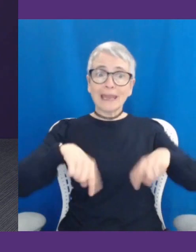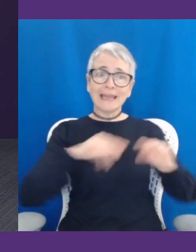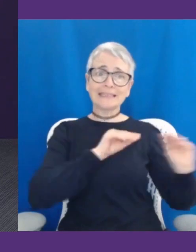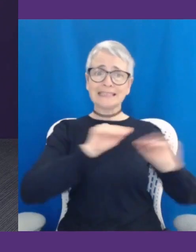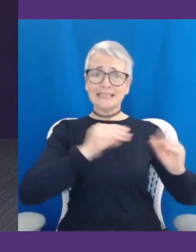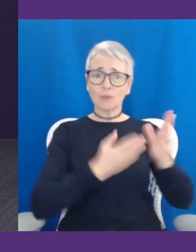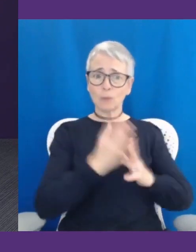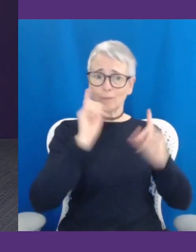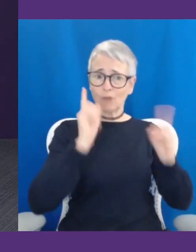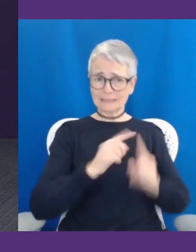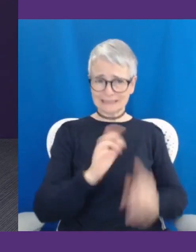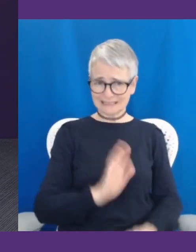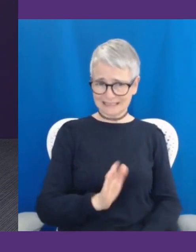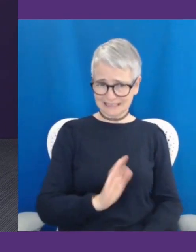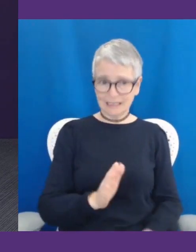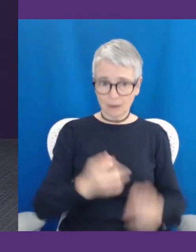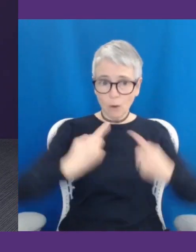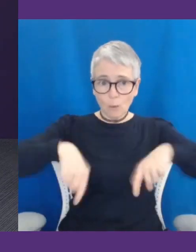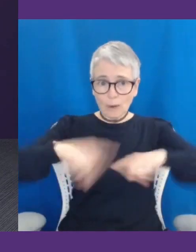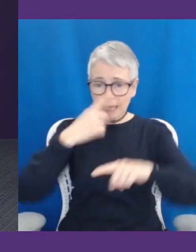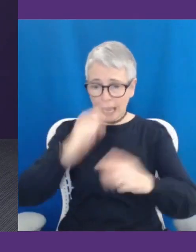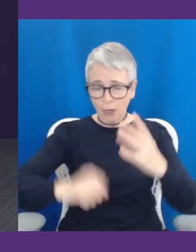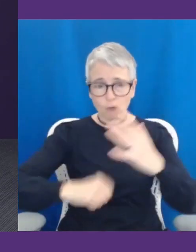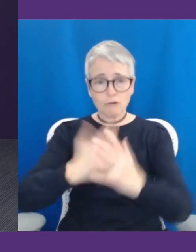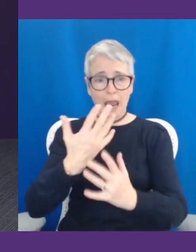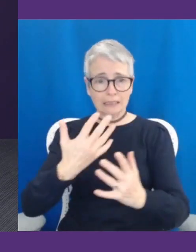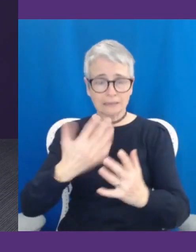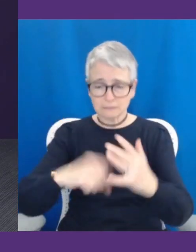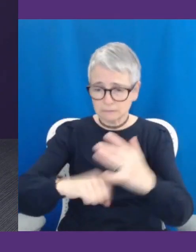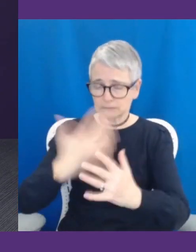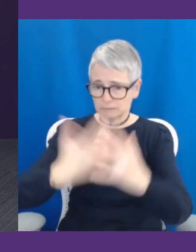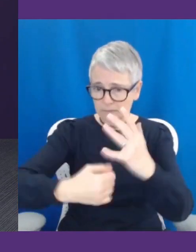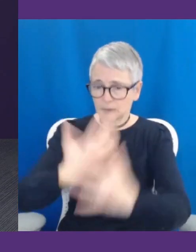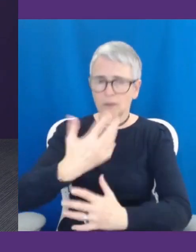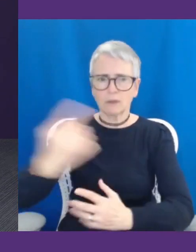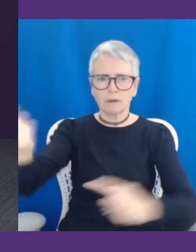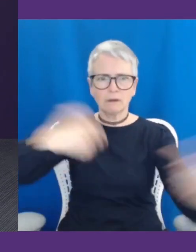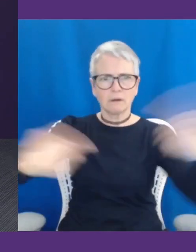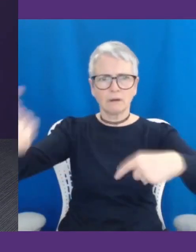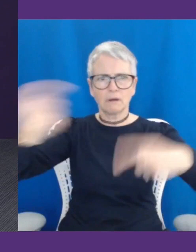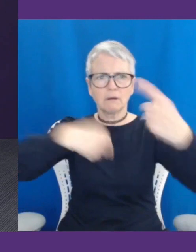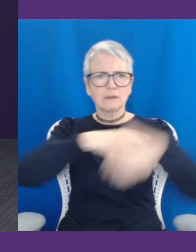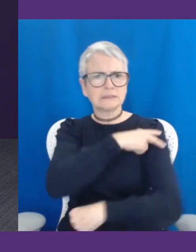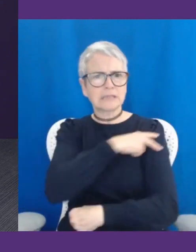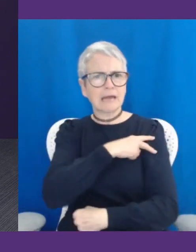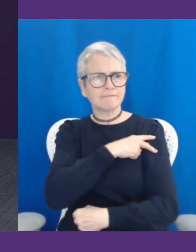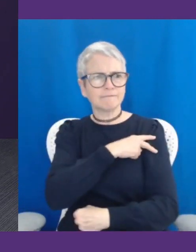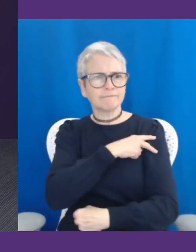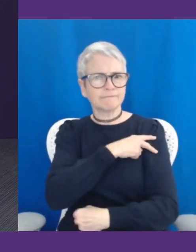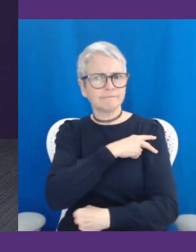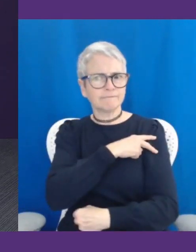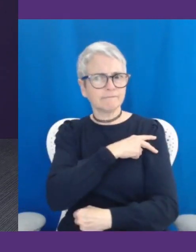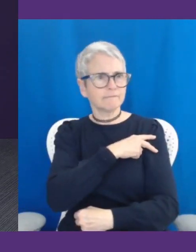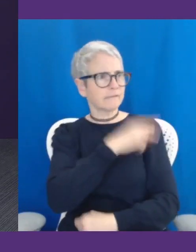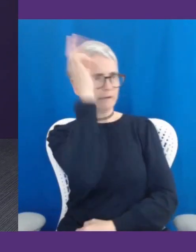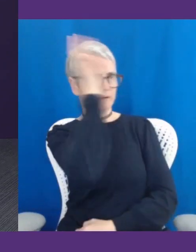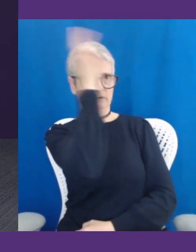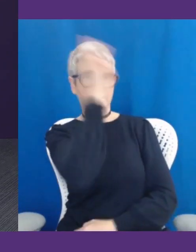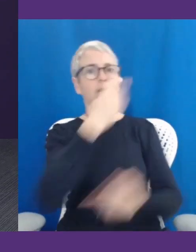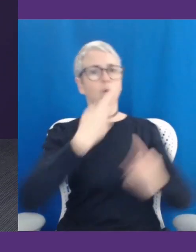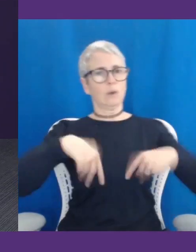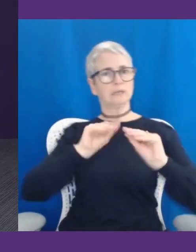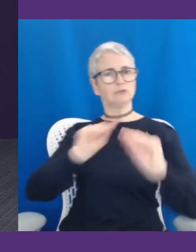of developers across the world, and they're coming in without these skills. So actually, we train about 2,000 people a year. And an offer I'd like to make